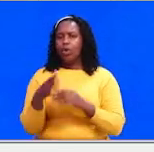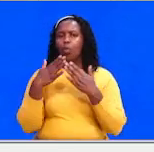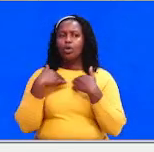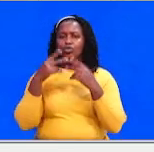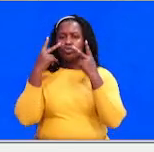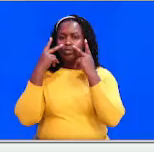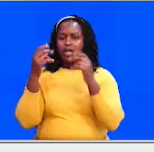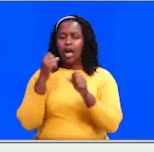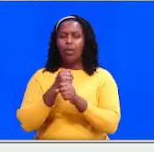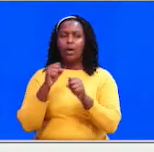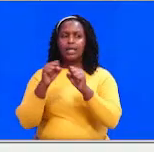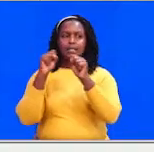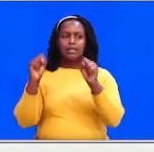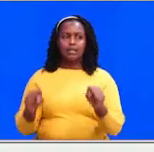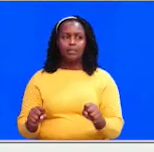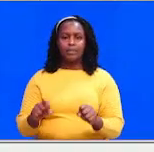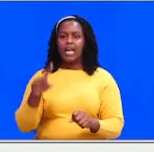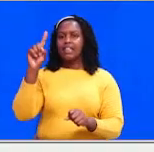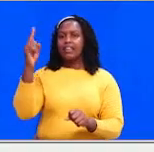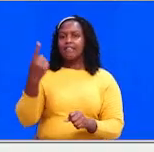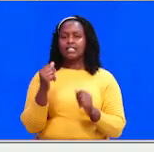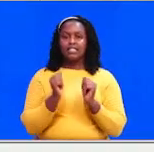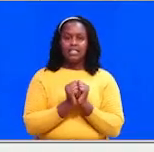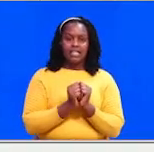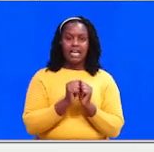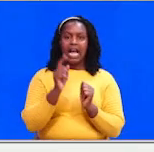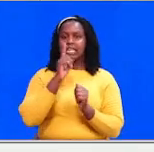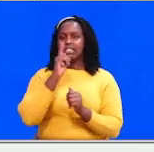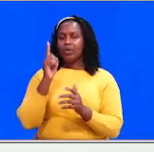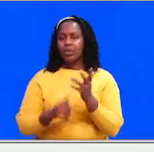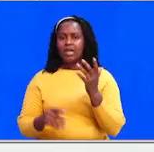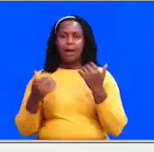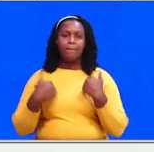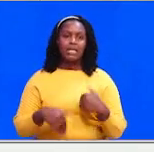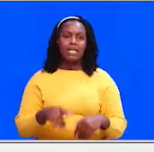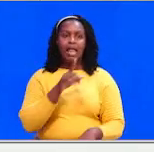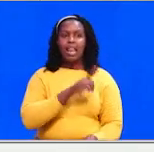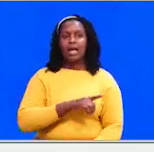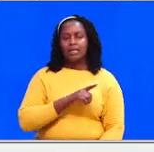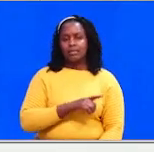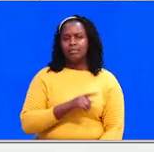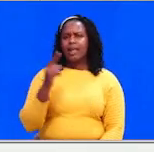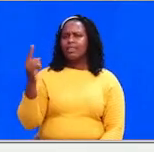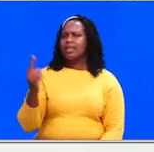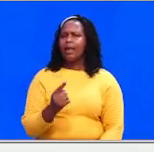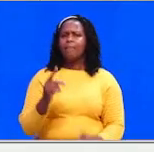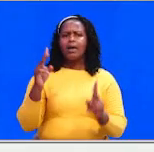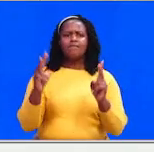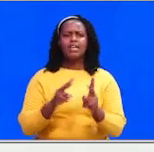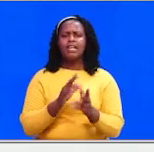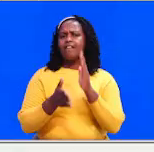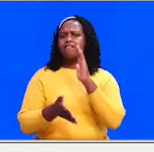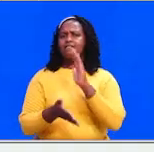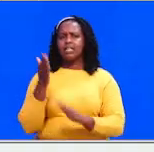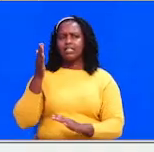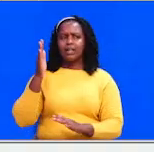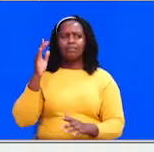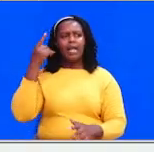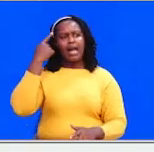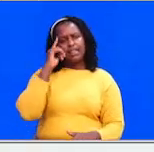system. Yes. So the first 10 systems, I may say I was lucky. They came in very fast. Mm-hmm. And I believe it's because of